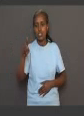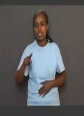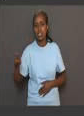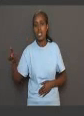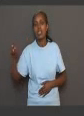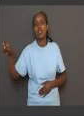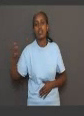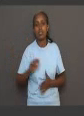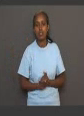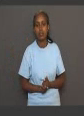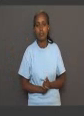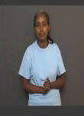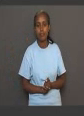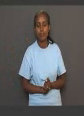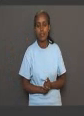z-axis.